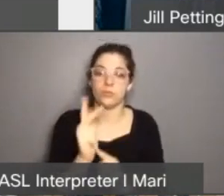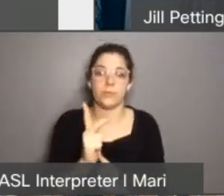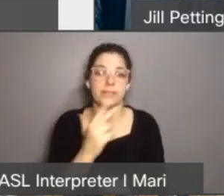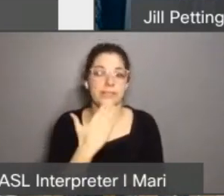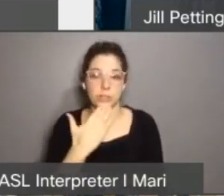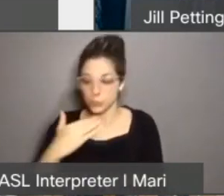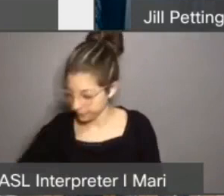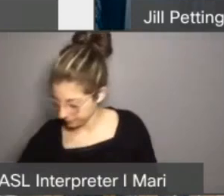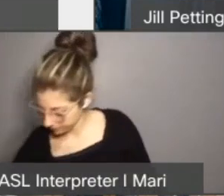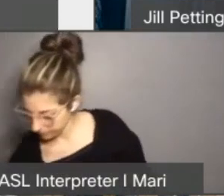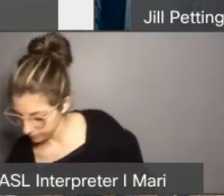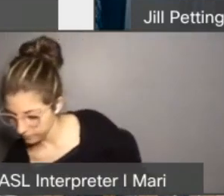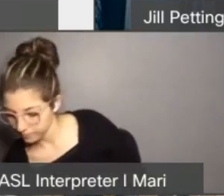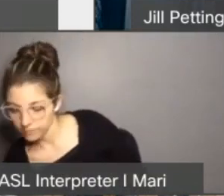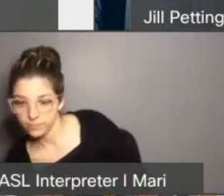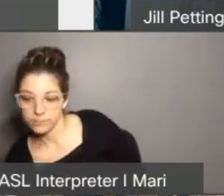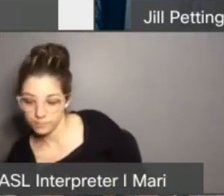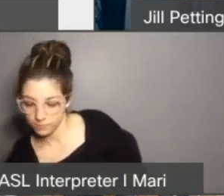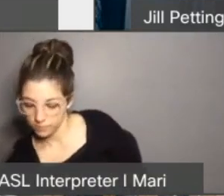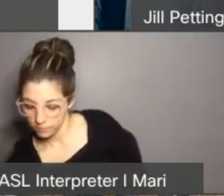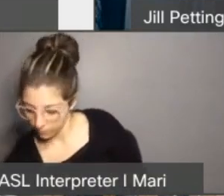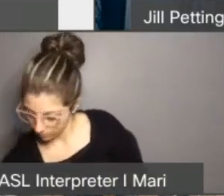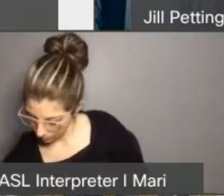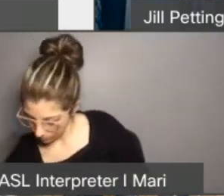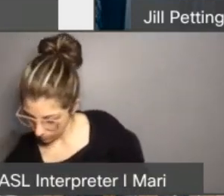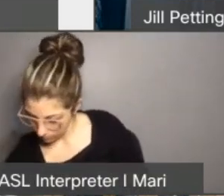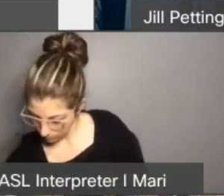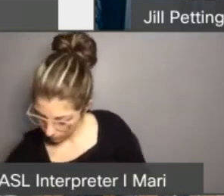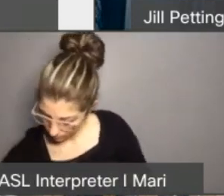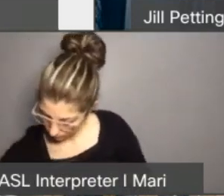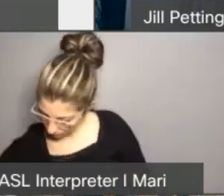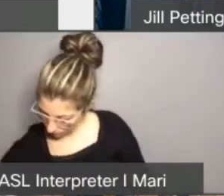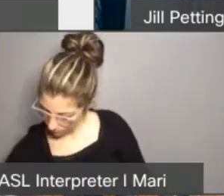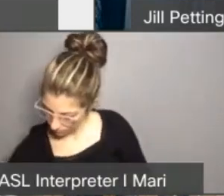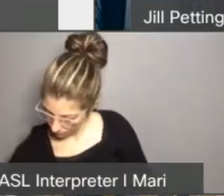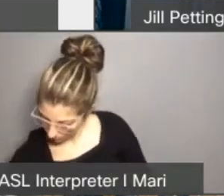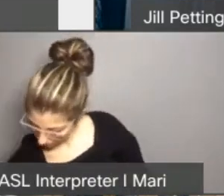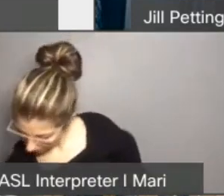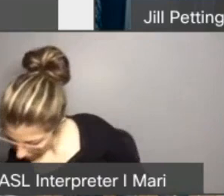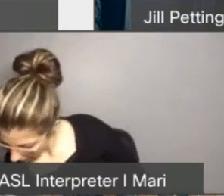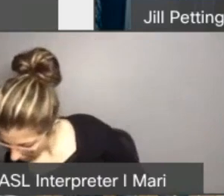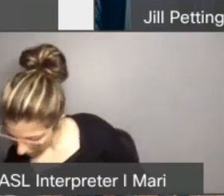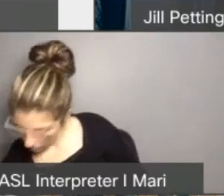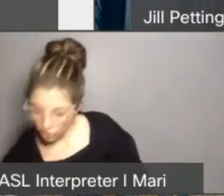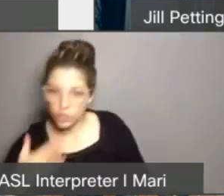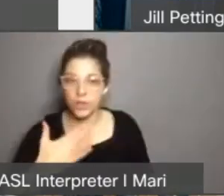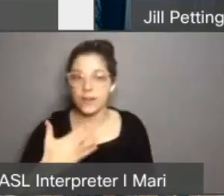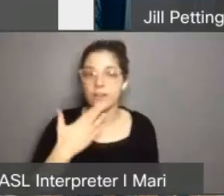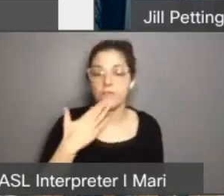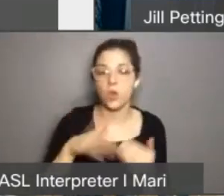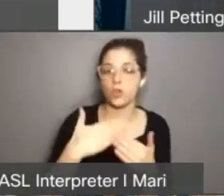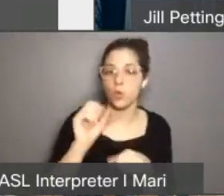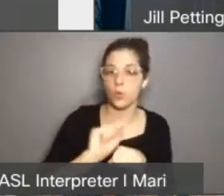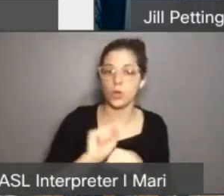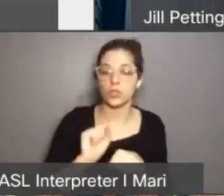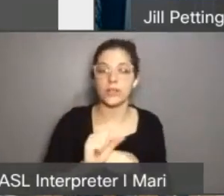you. Okay, great. Thanks, Greg. And thanks for all you do, Greg, to support the work of the Autism Spectrum Advisory Board. Really appreciate it. And also thanks